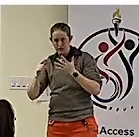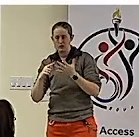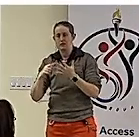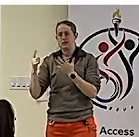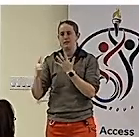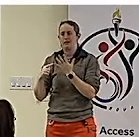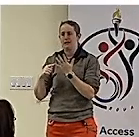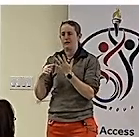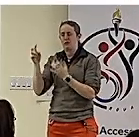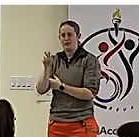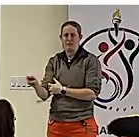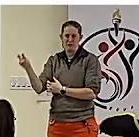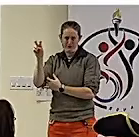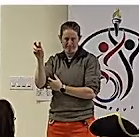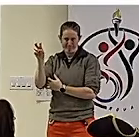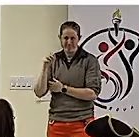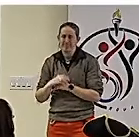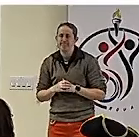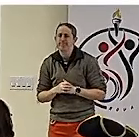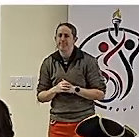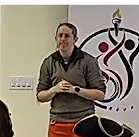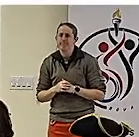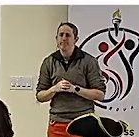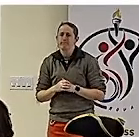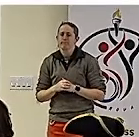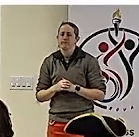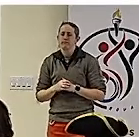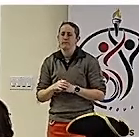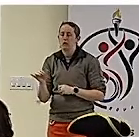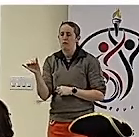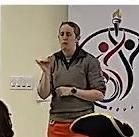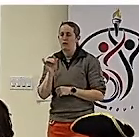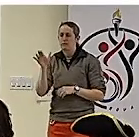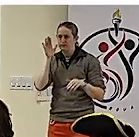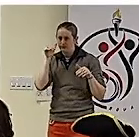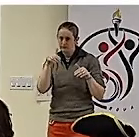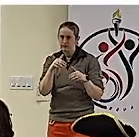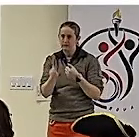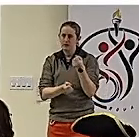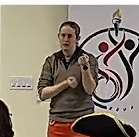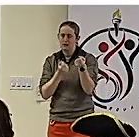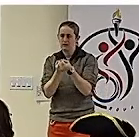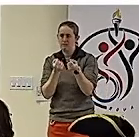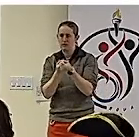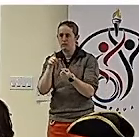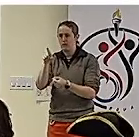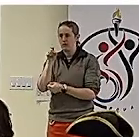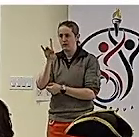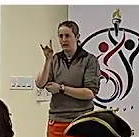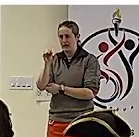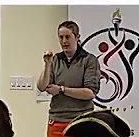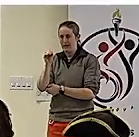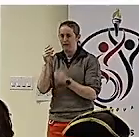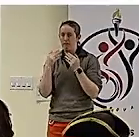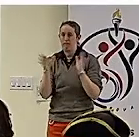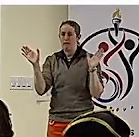public transportation. We're also working to support the 108 public organizations who are